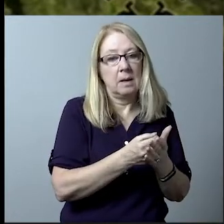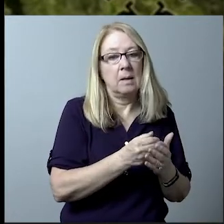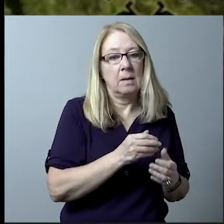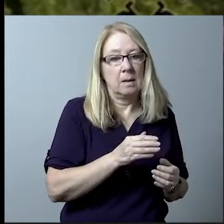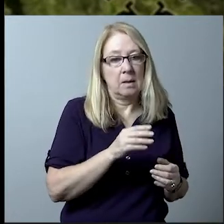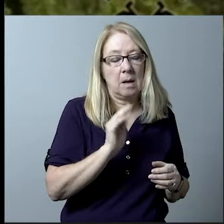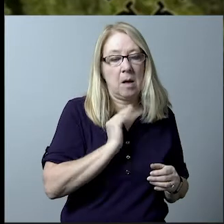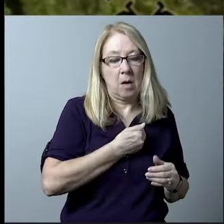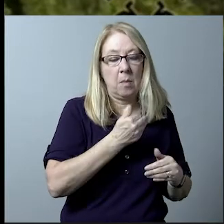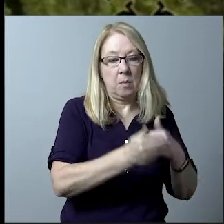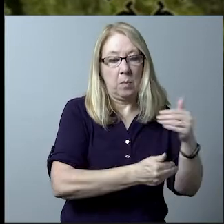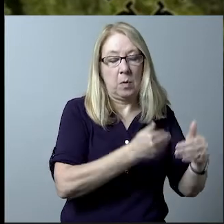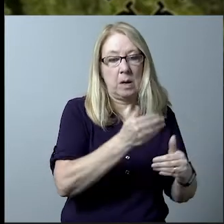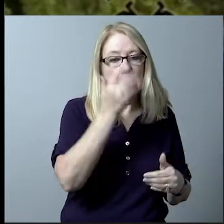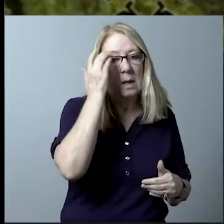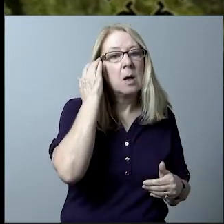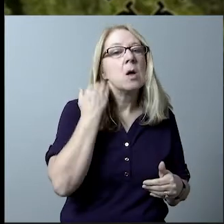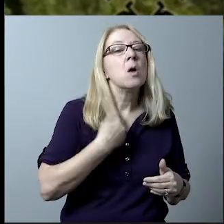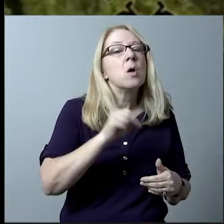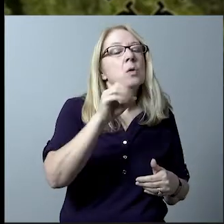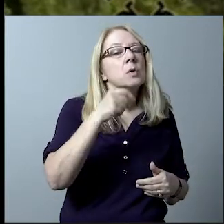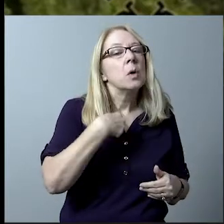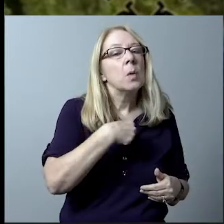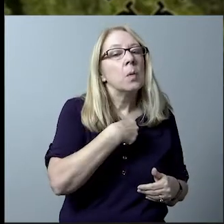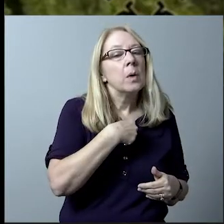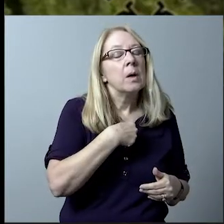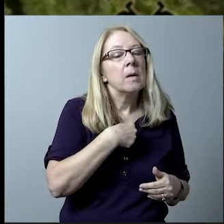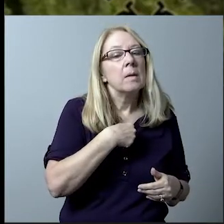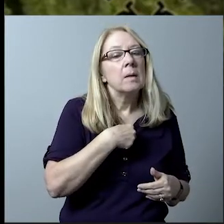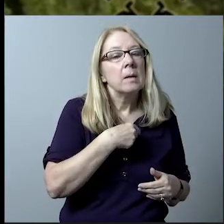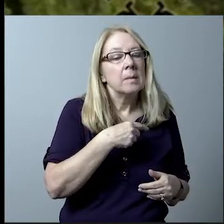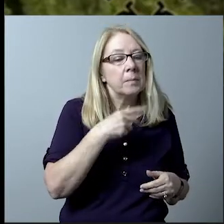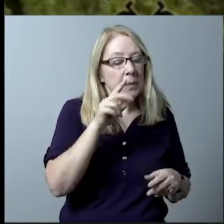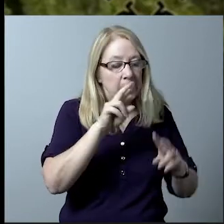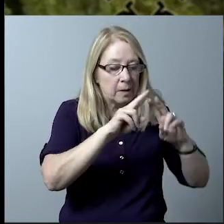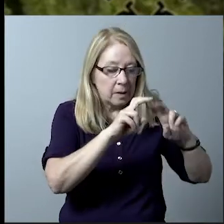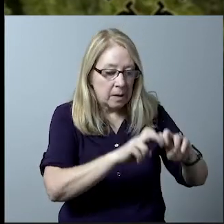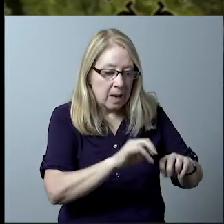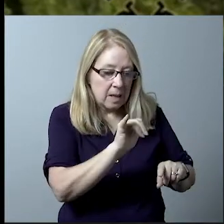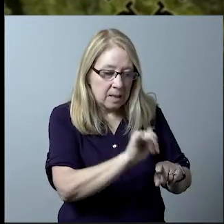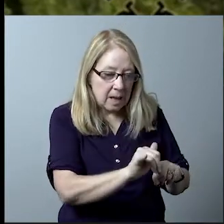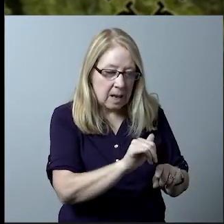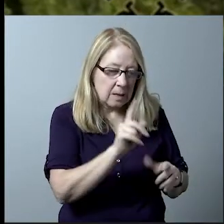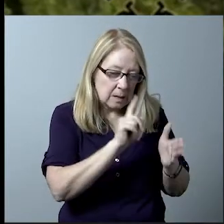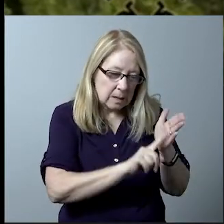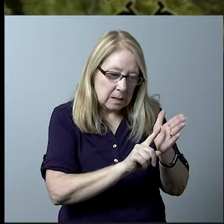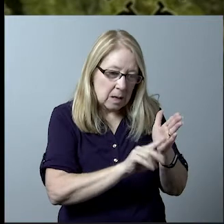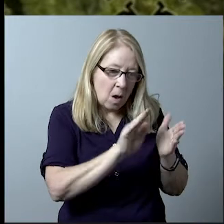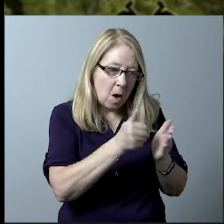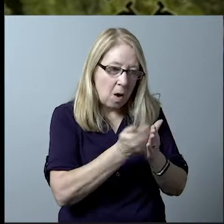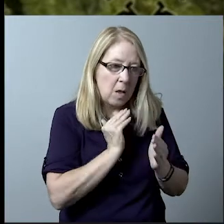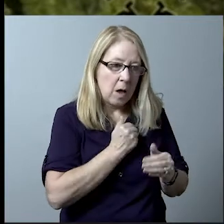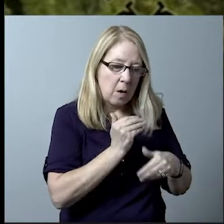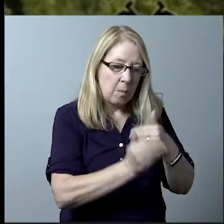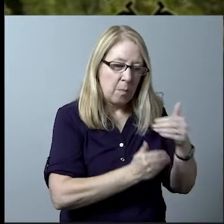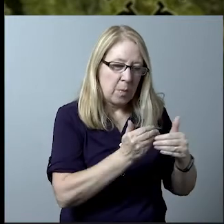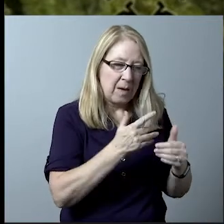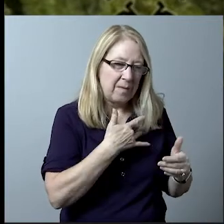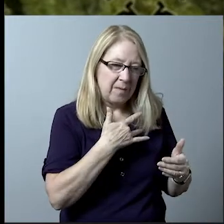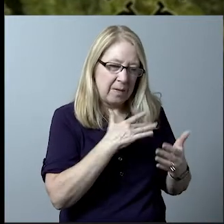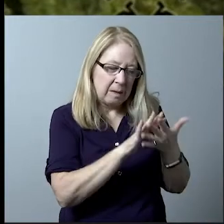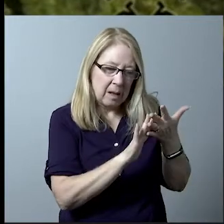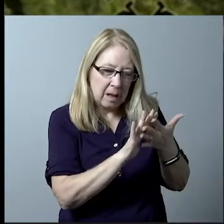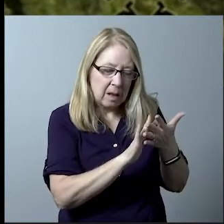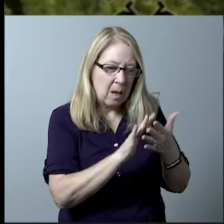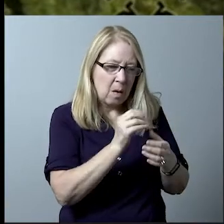funding, the Student Government Association's funding process. And so we've been looking at things like that and combing through every